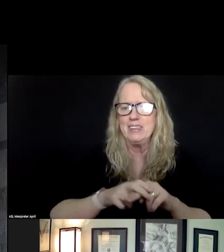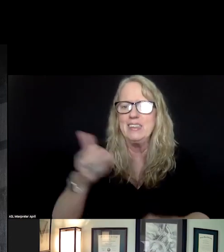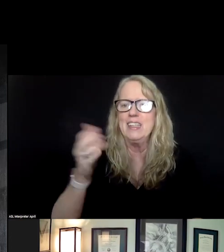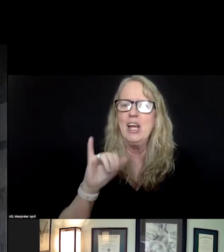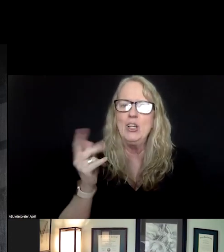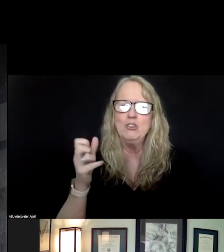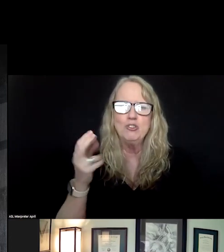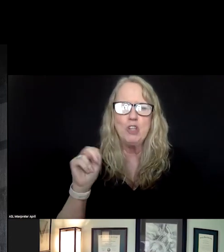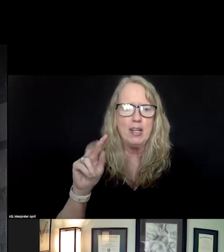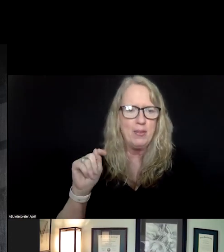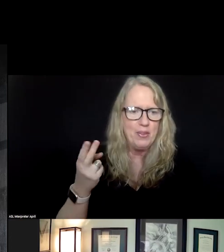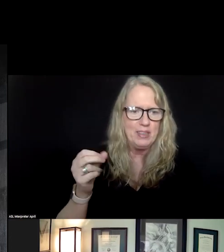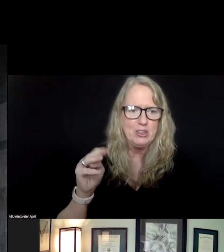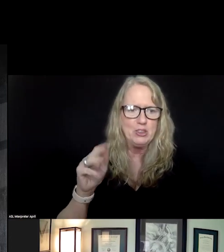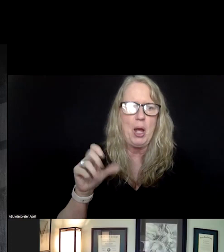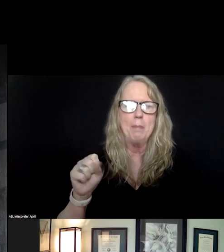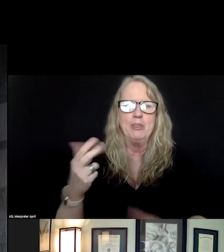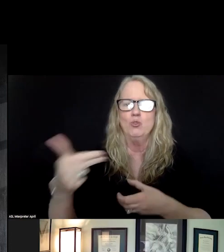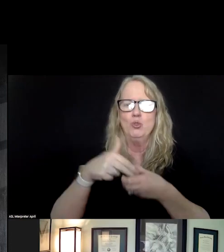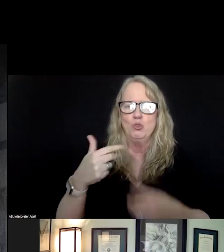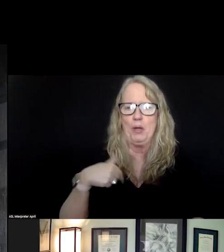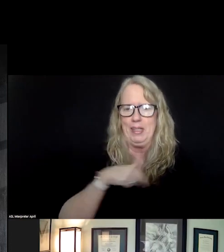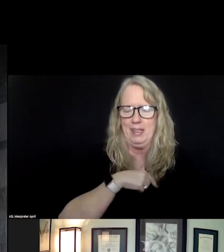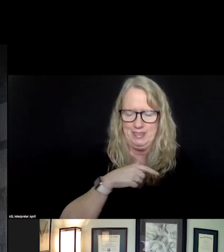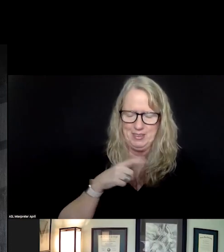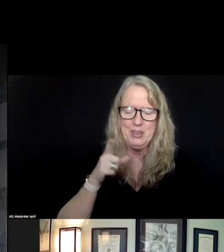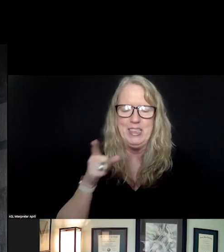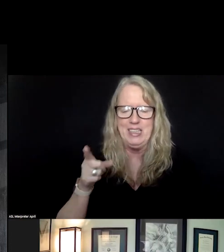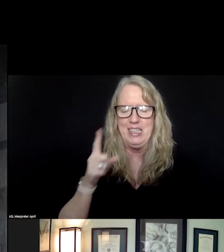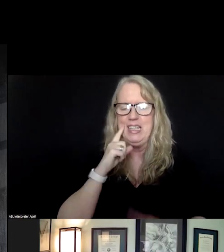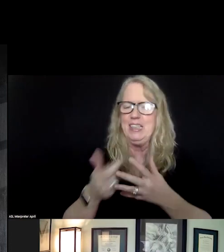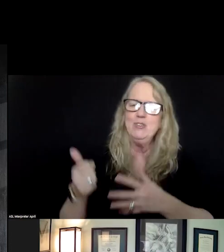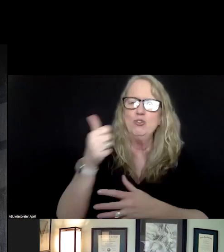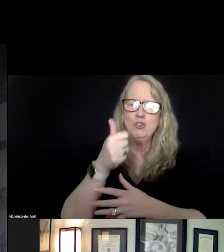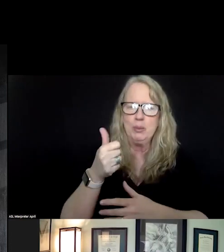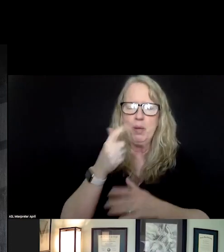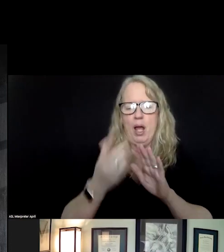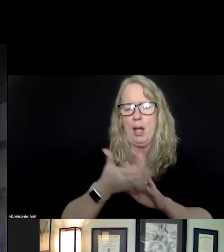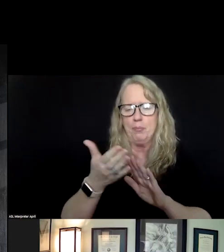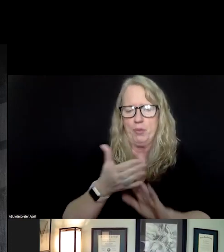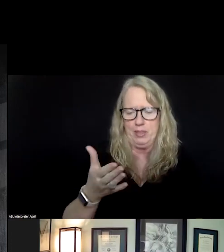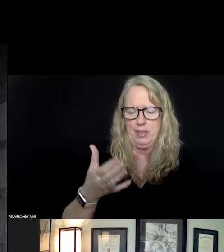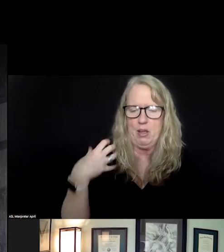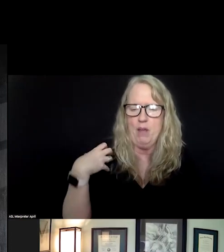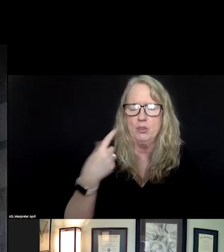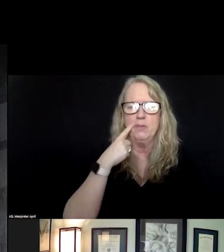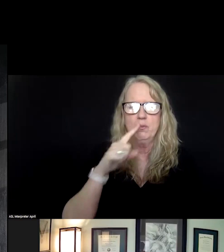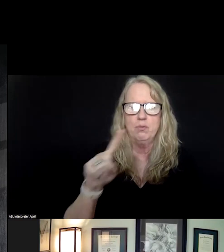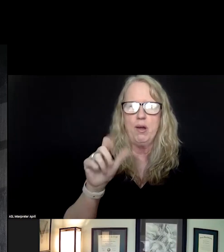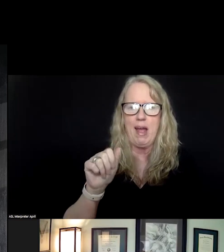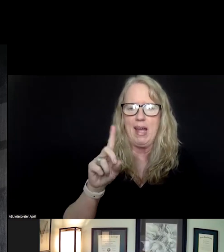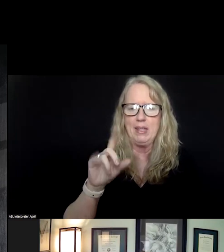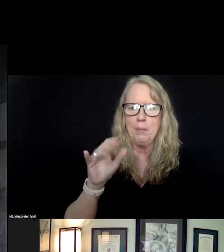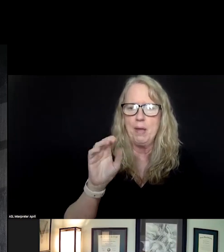Jonathan Thomas to join us. He is the Chief Operating Officer at the Adam H.